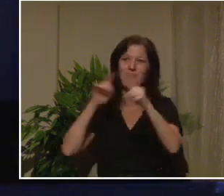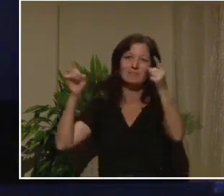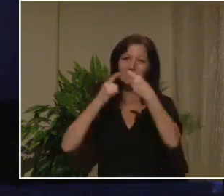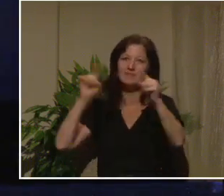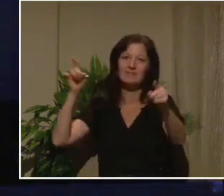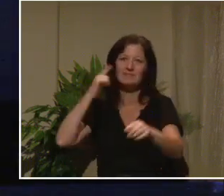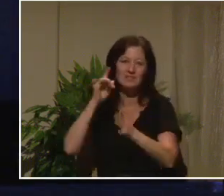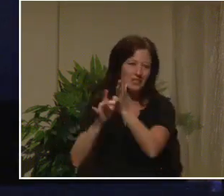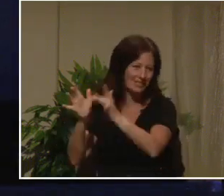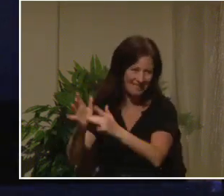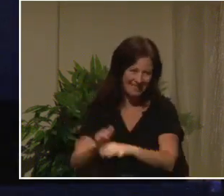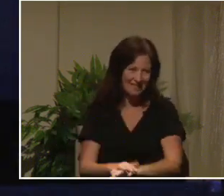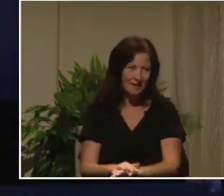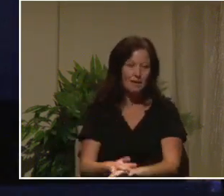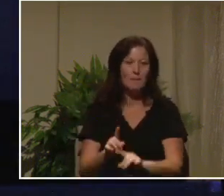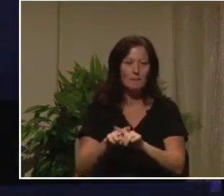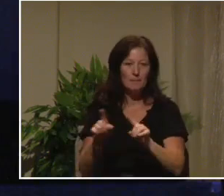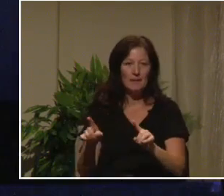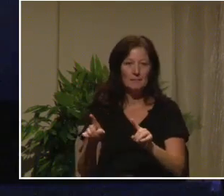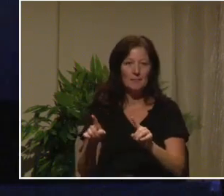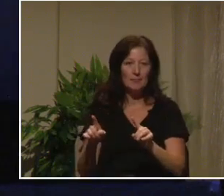during a dry period,